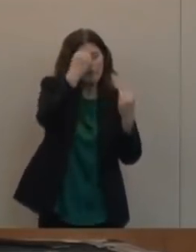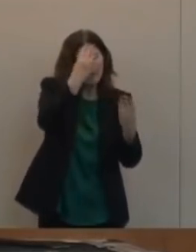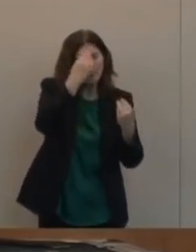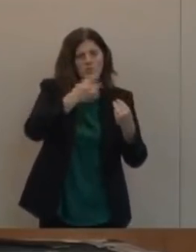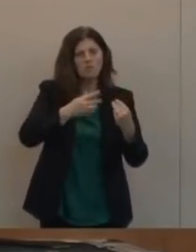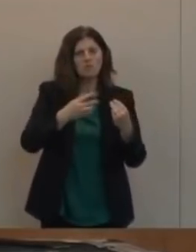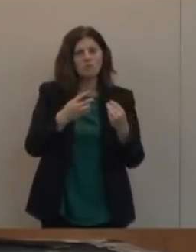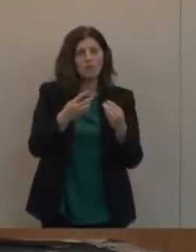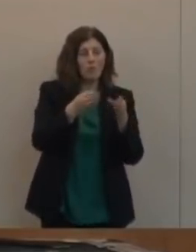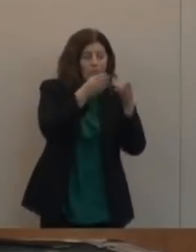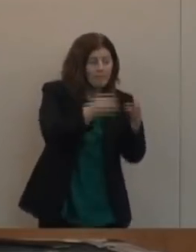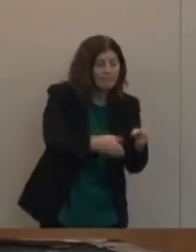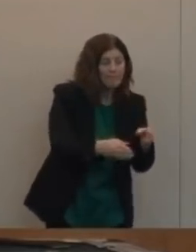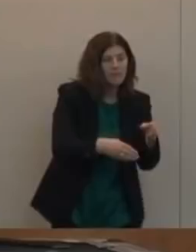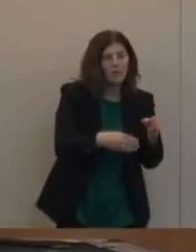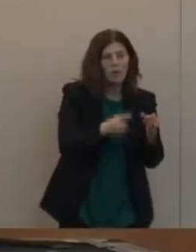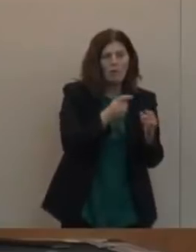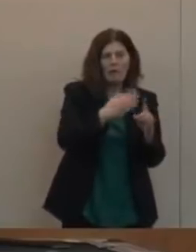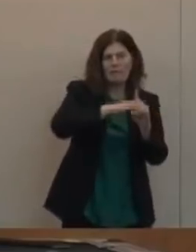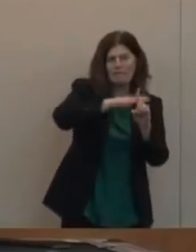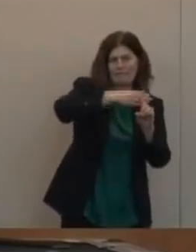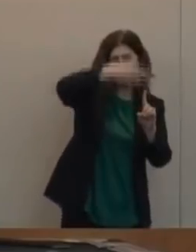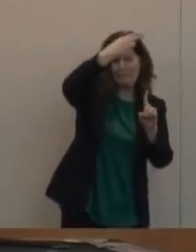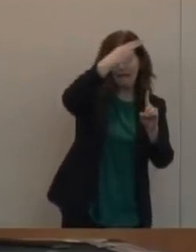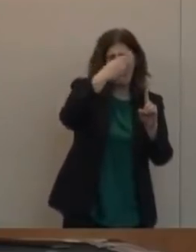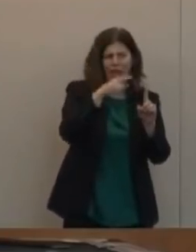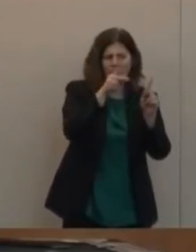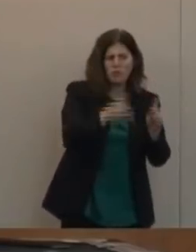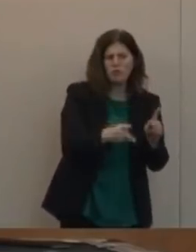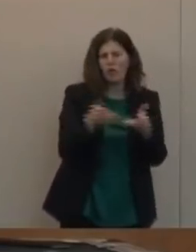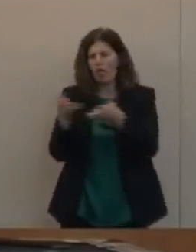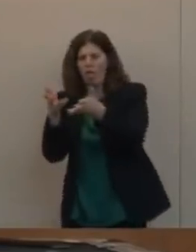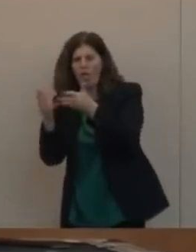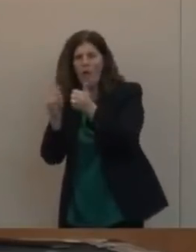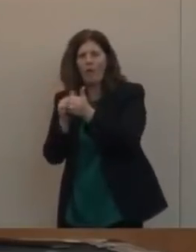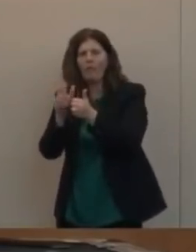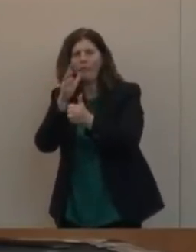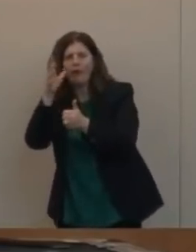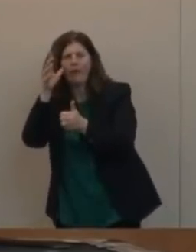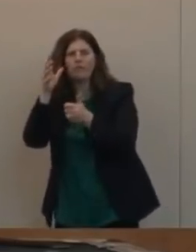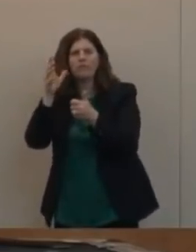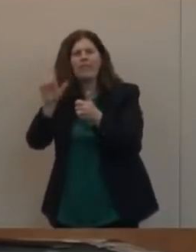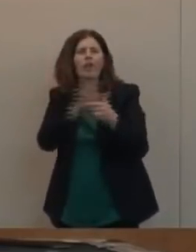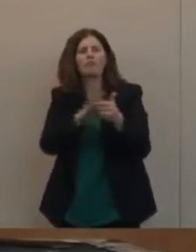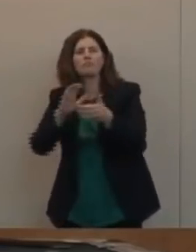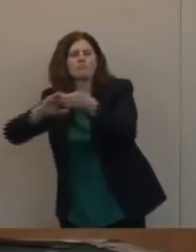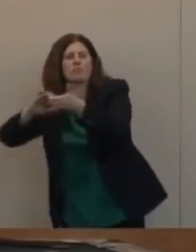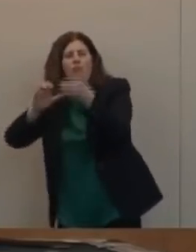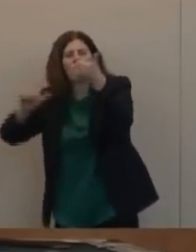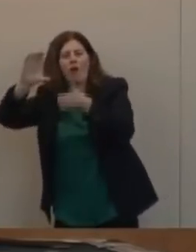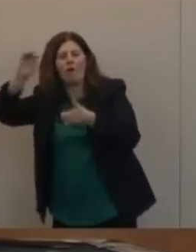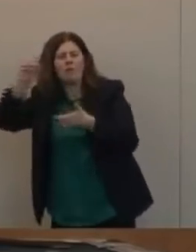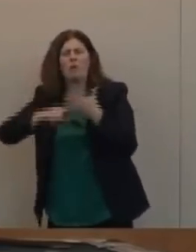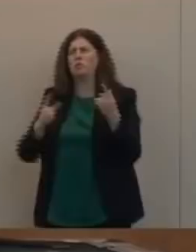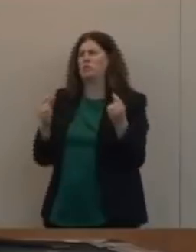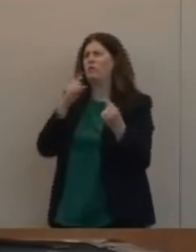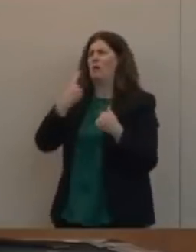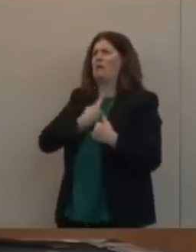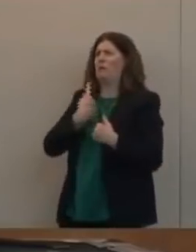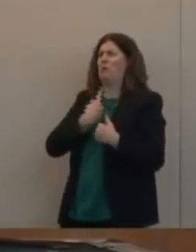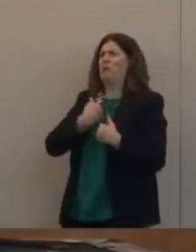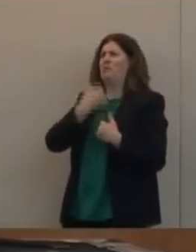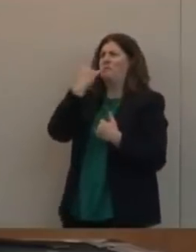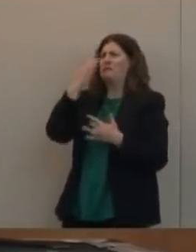to both the individual and that individual then could talk to their parent company and state about what they needed to do to